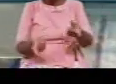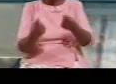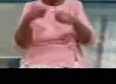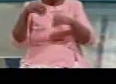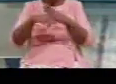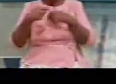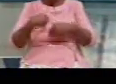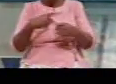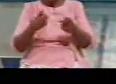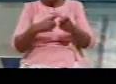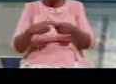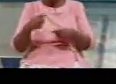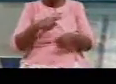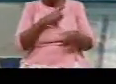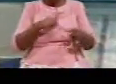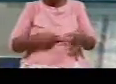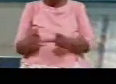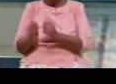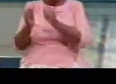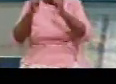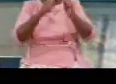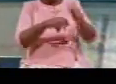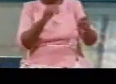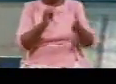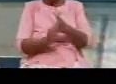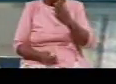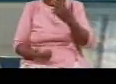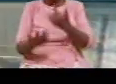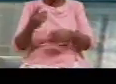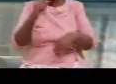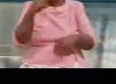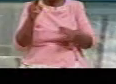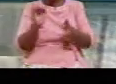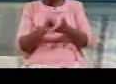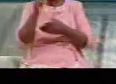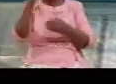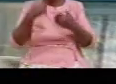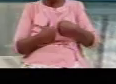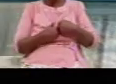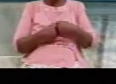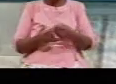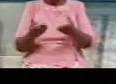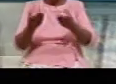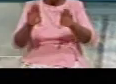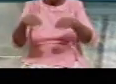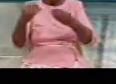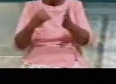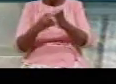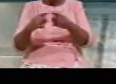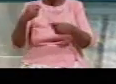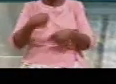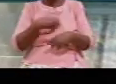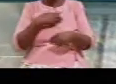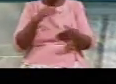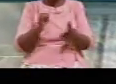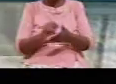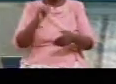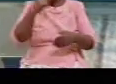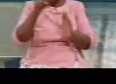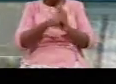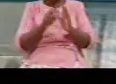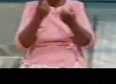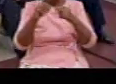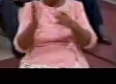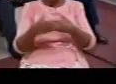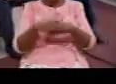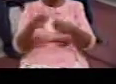transfer that zeal you had, that fervency you had, transfer it unto me, and that zeal will come back to you